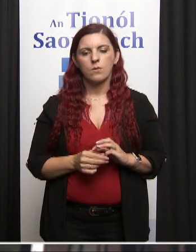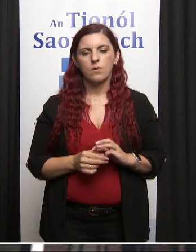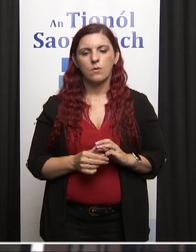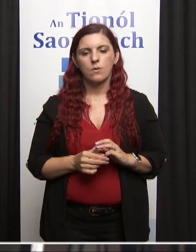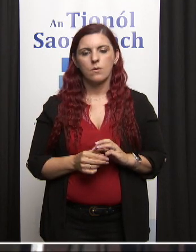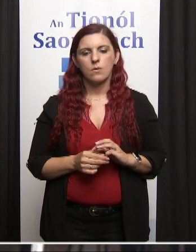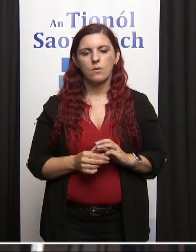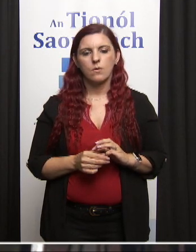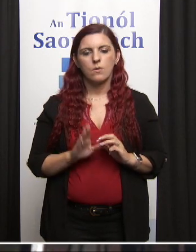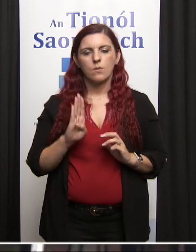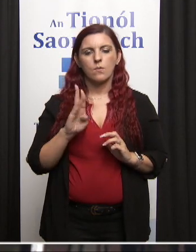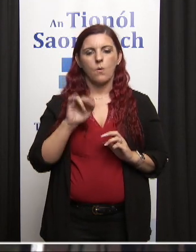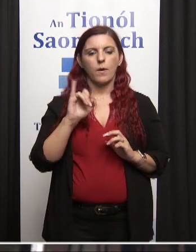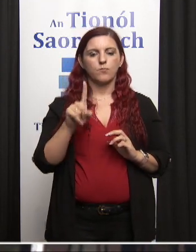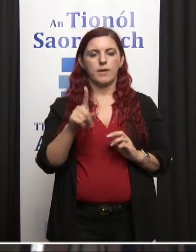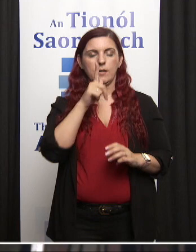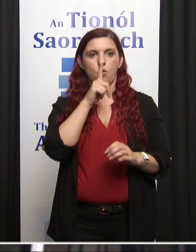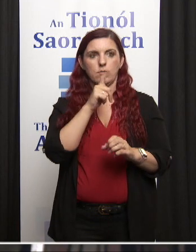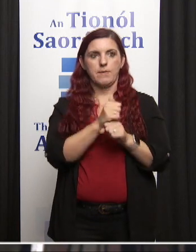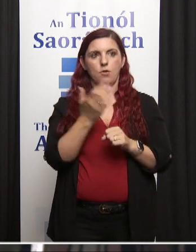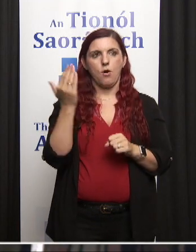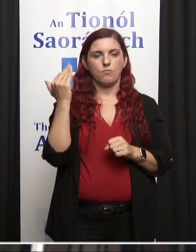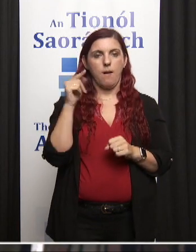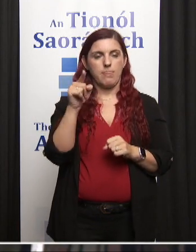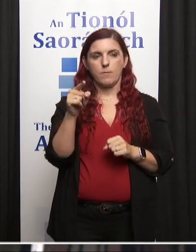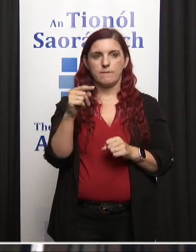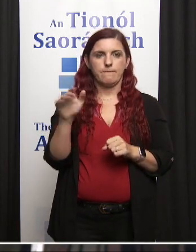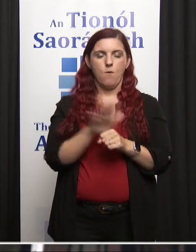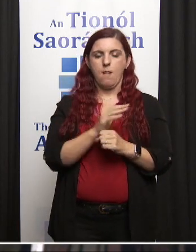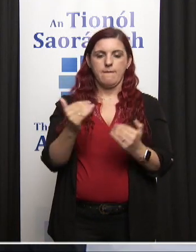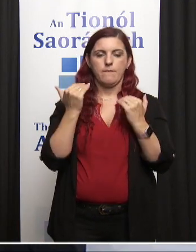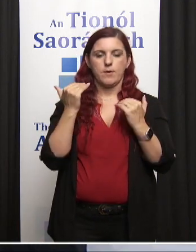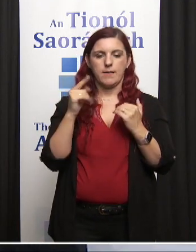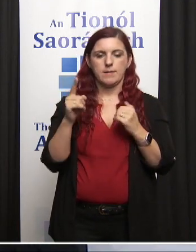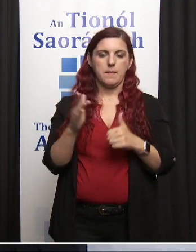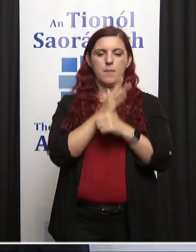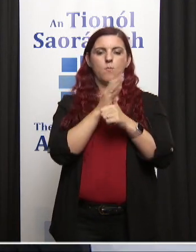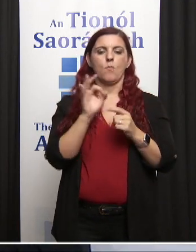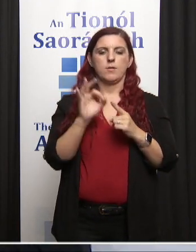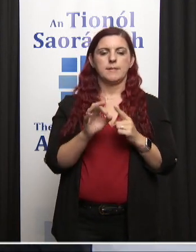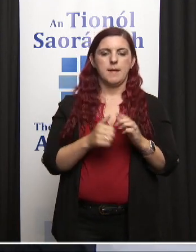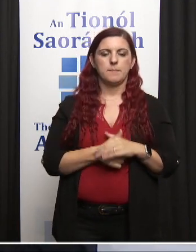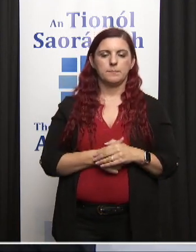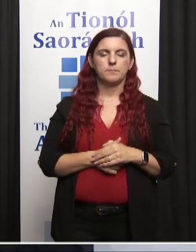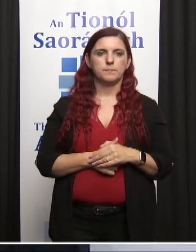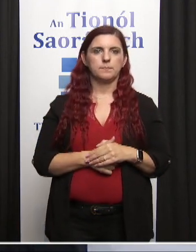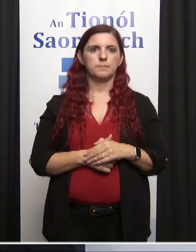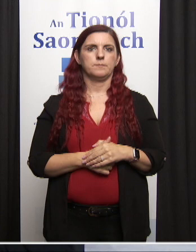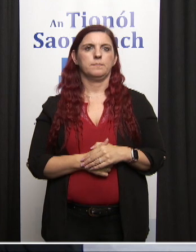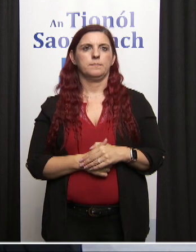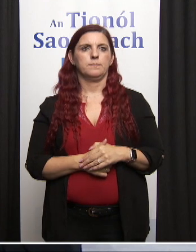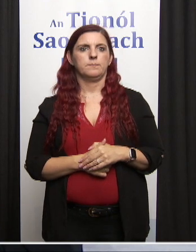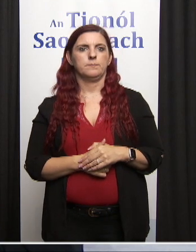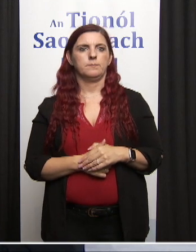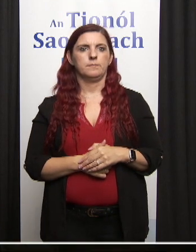thing for us as the Assembly members. So that's the main kind of point, really. I mean,